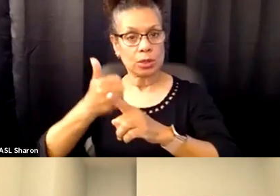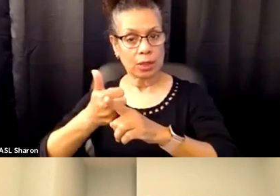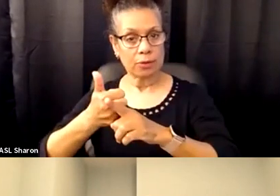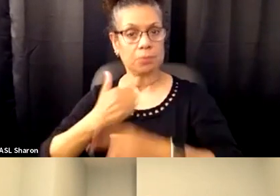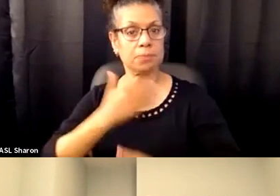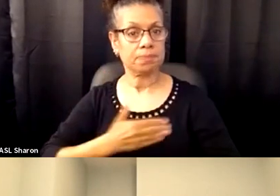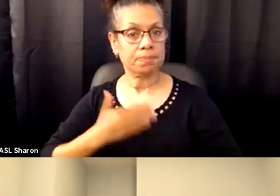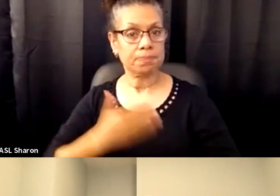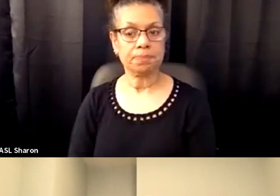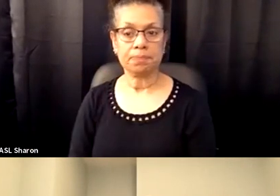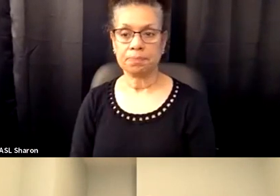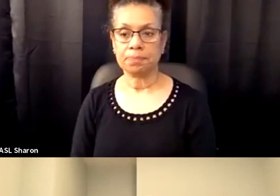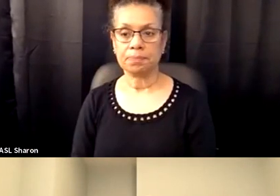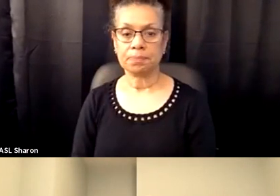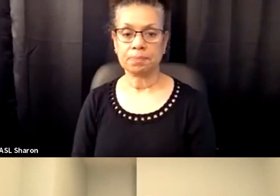mandarin